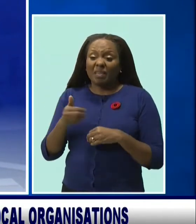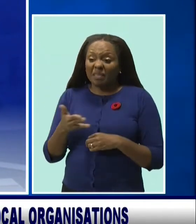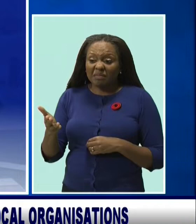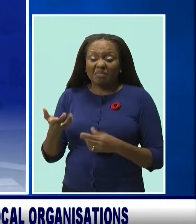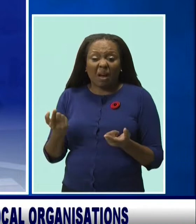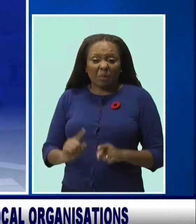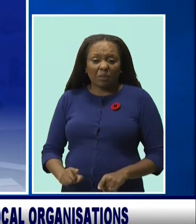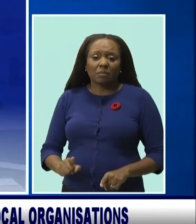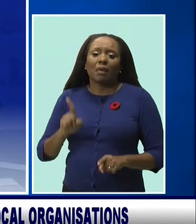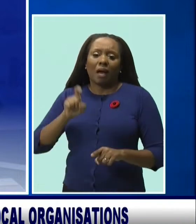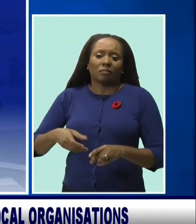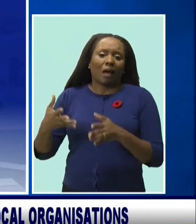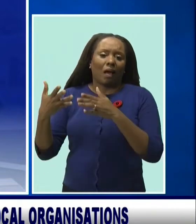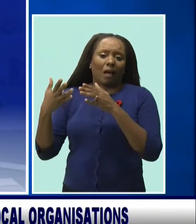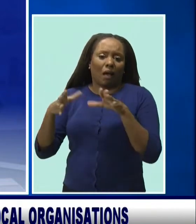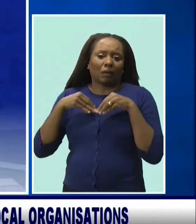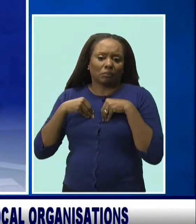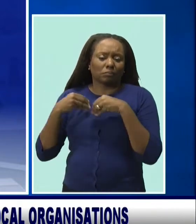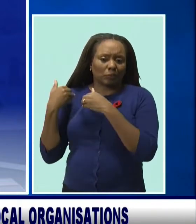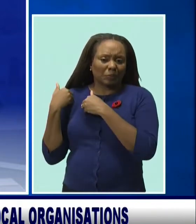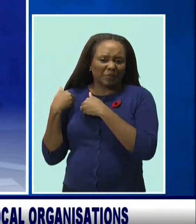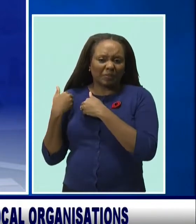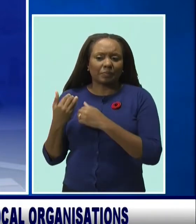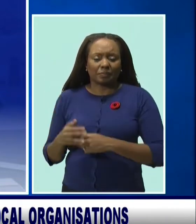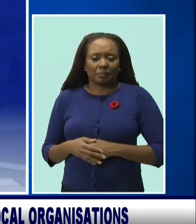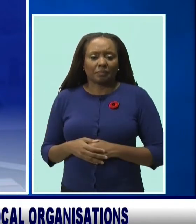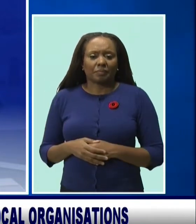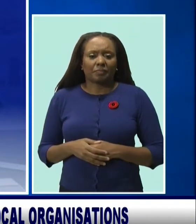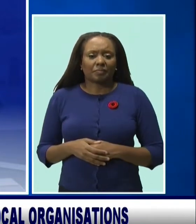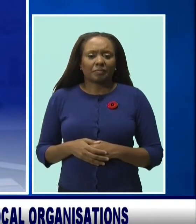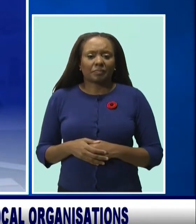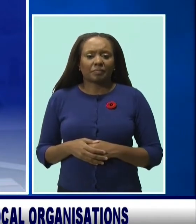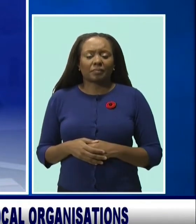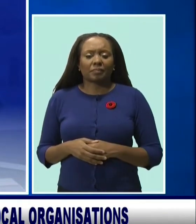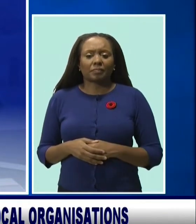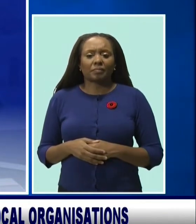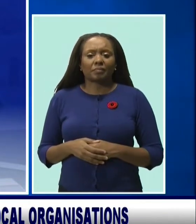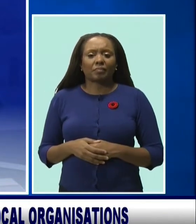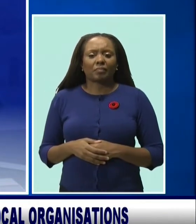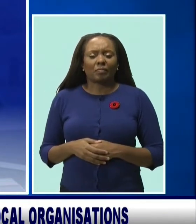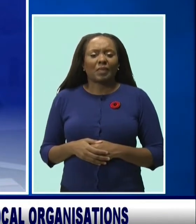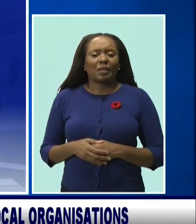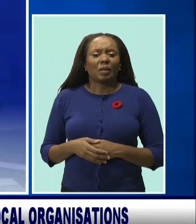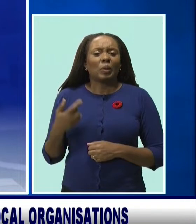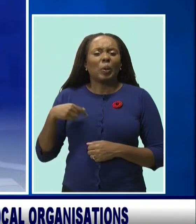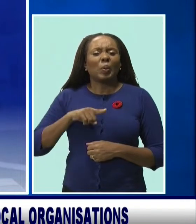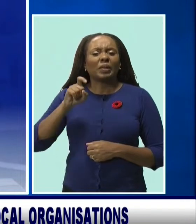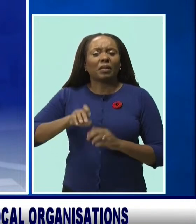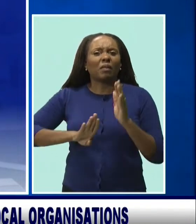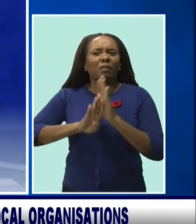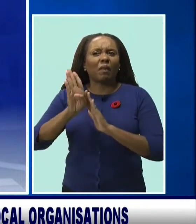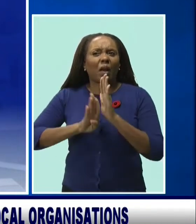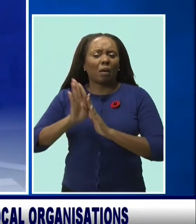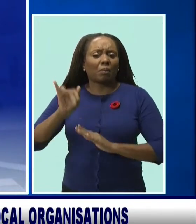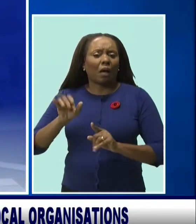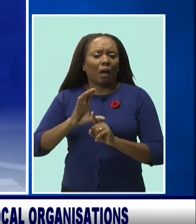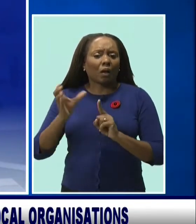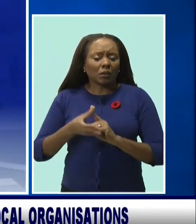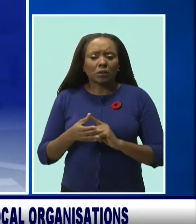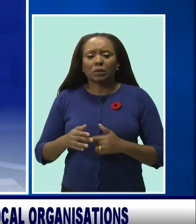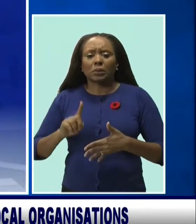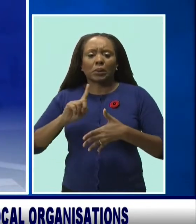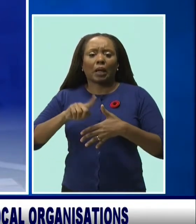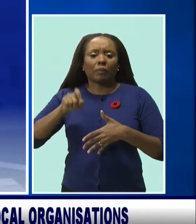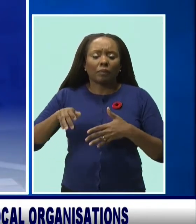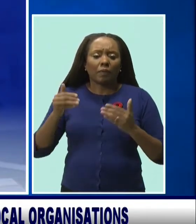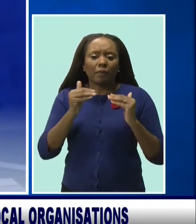take. So I think it has to stem from an underlying culture in an organization. You have to be open, you have to be fair,